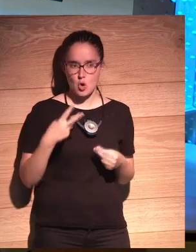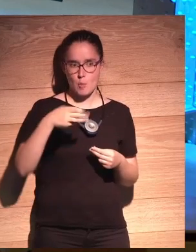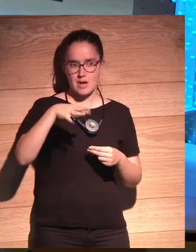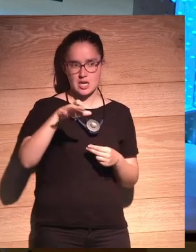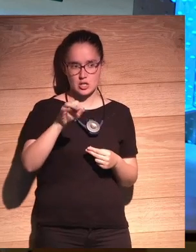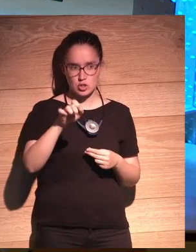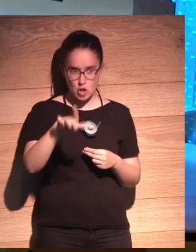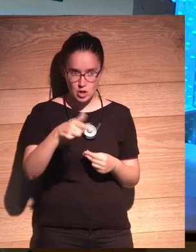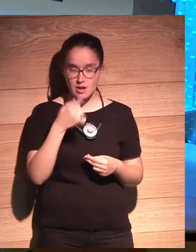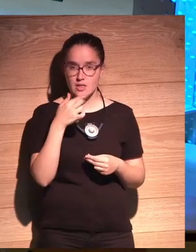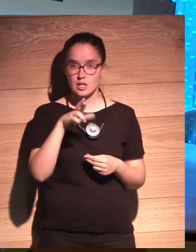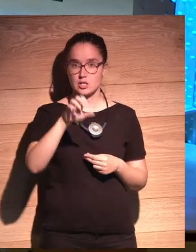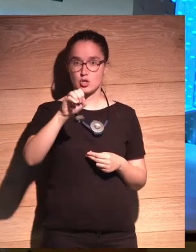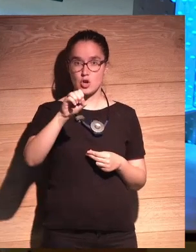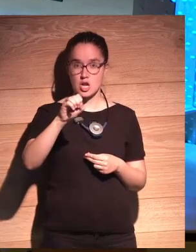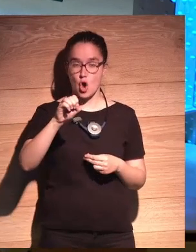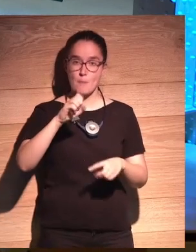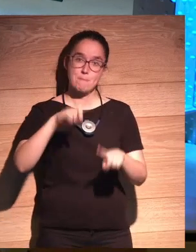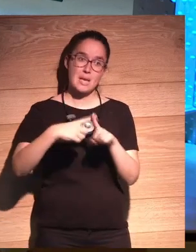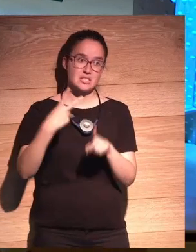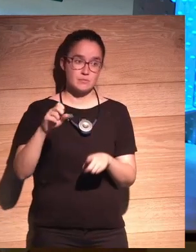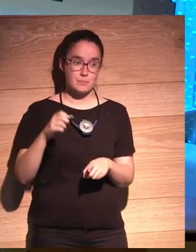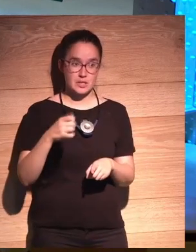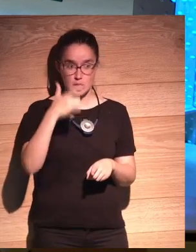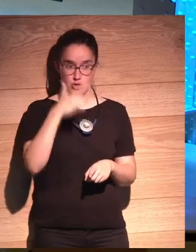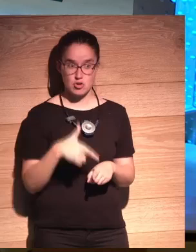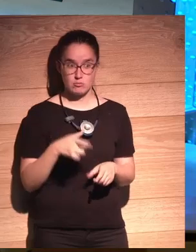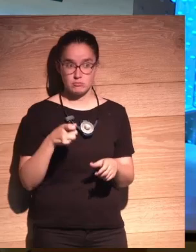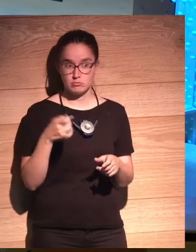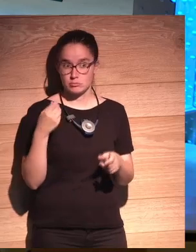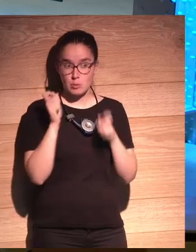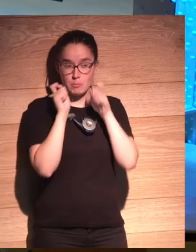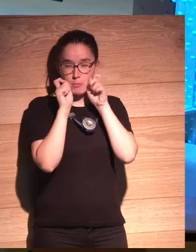Gunnar was mentioning, 20 years ago, he thought about this, and